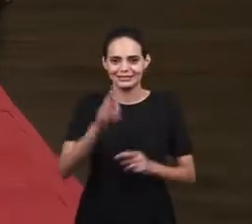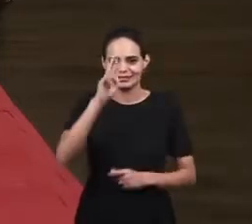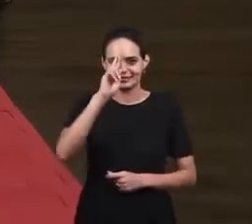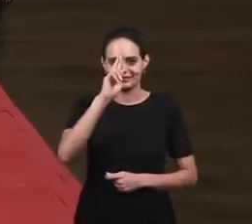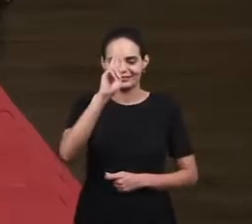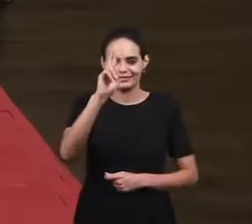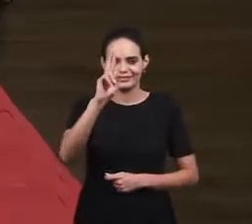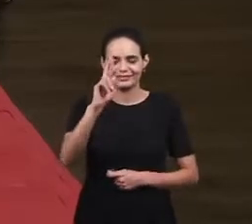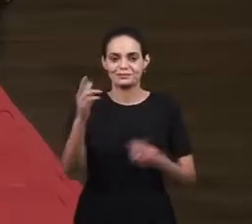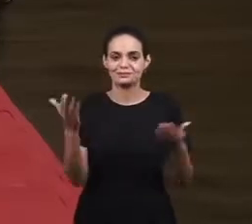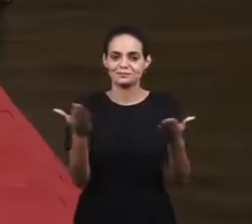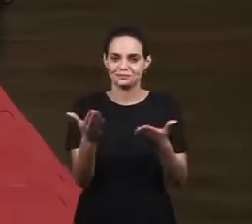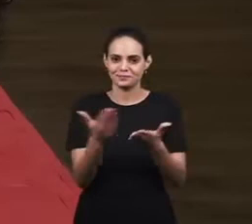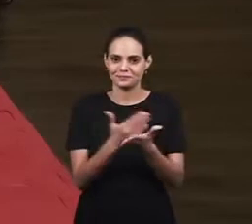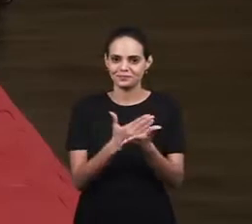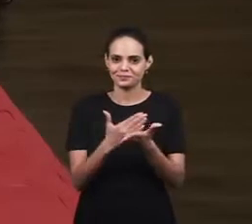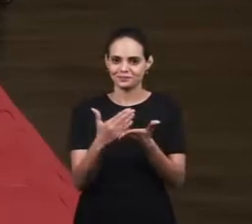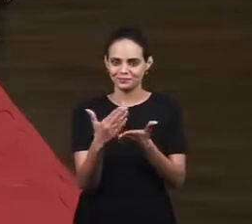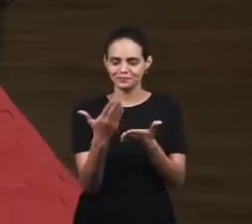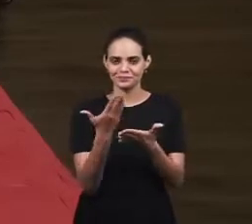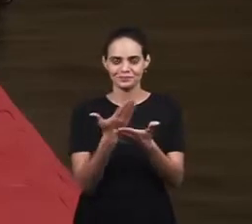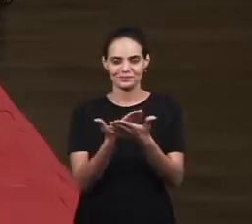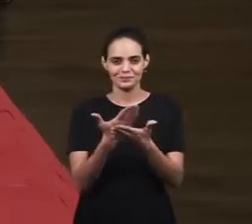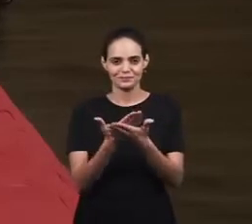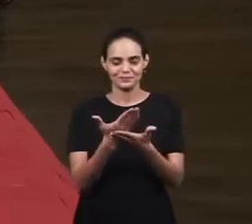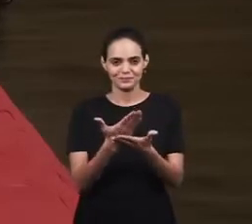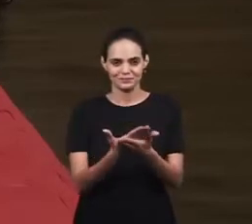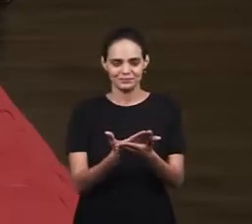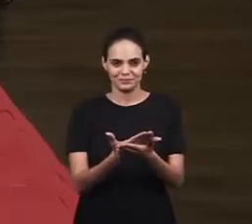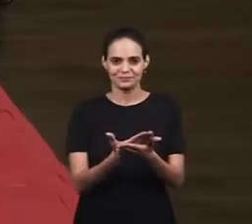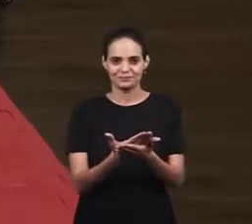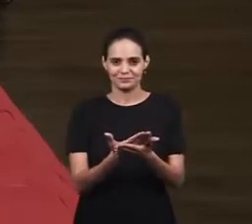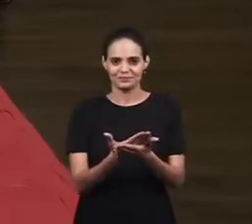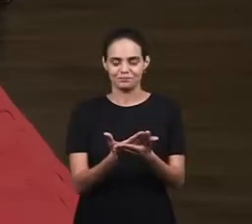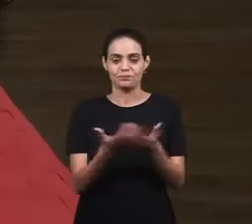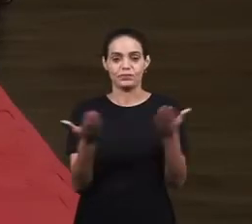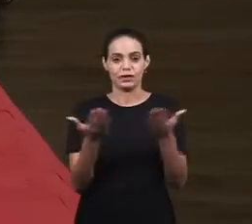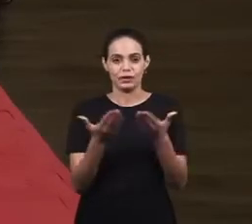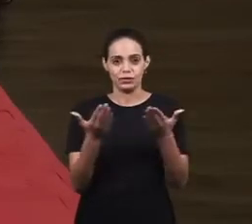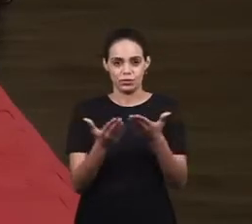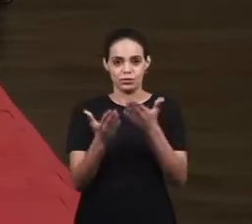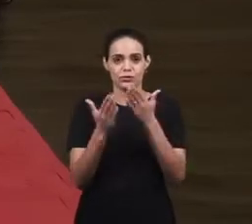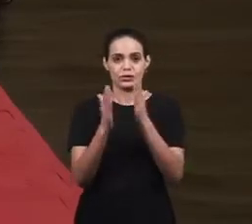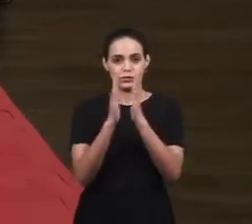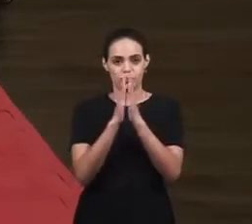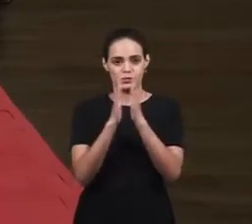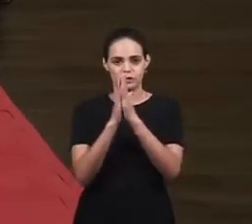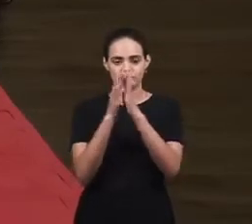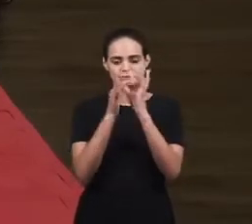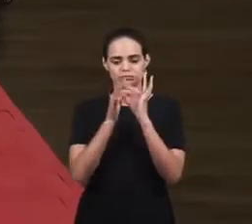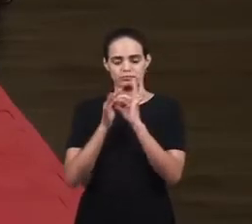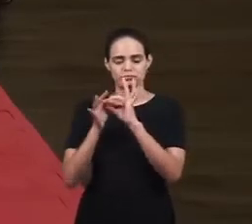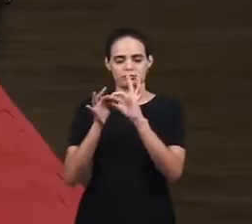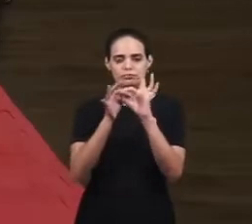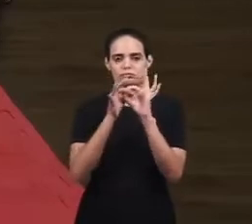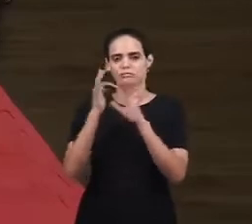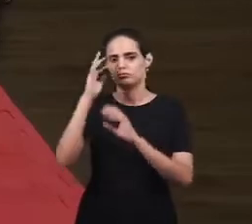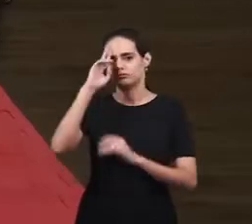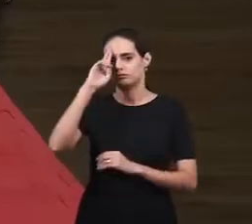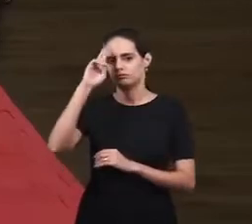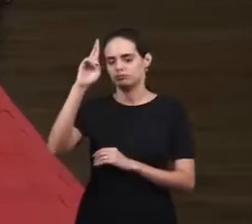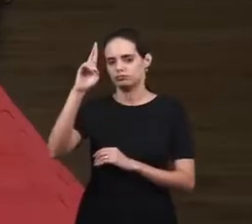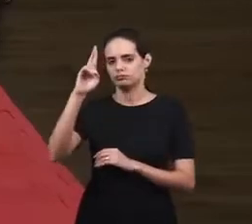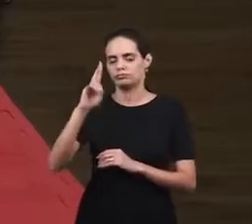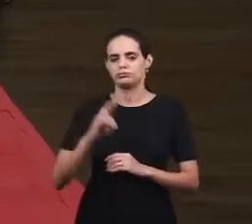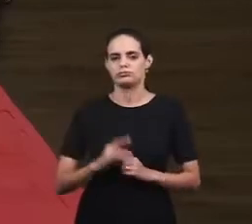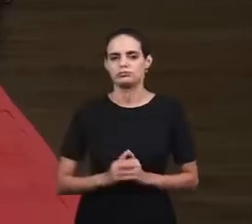Lord Jesus. Let's begin our class. For this, let's close our eyes so we can plead by the blood